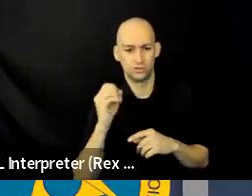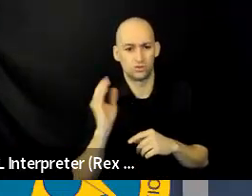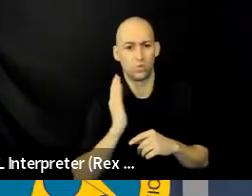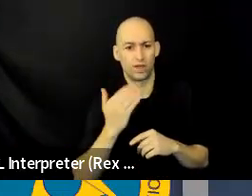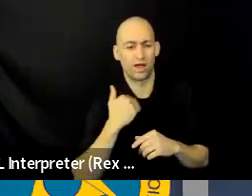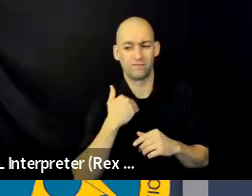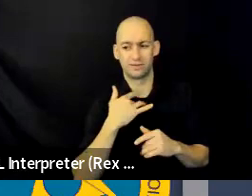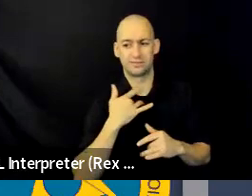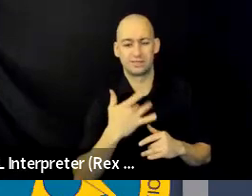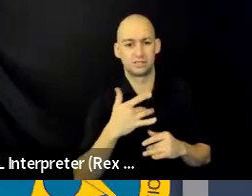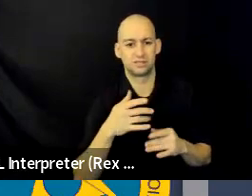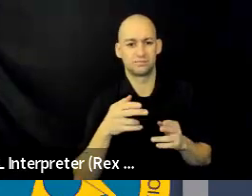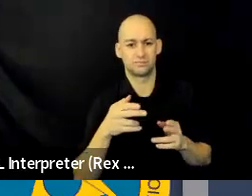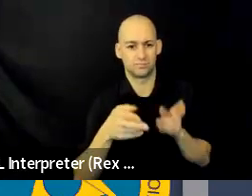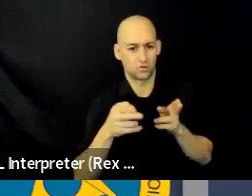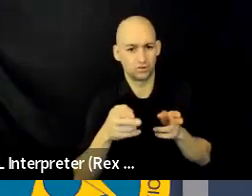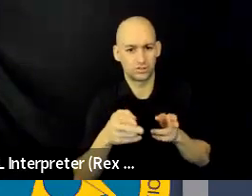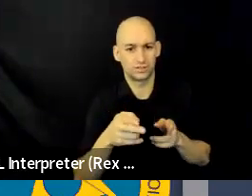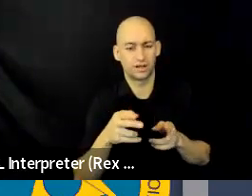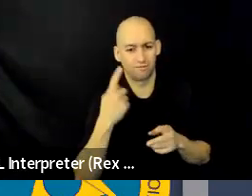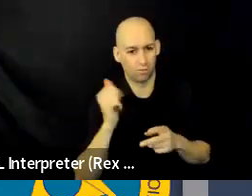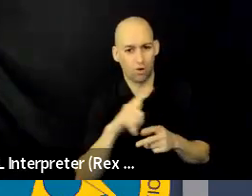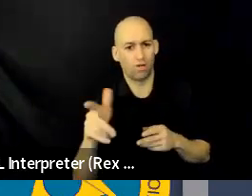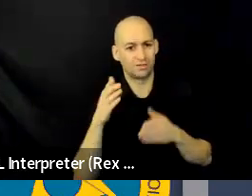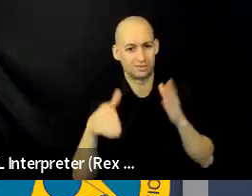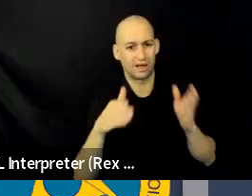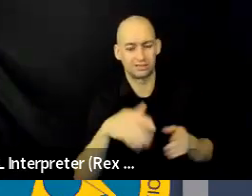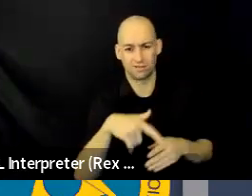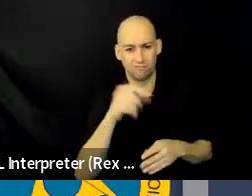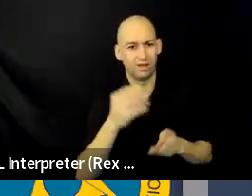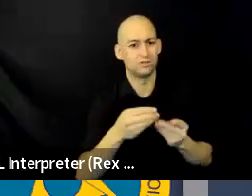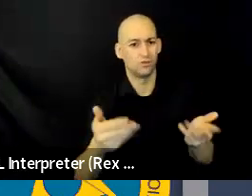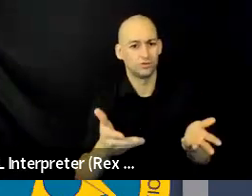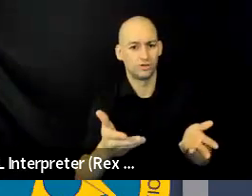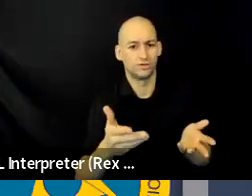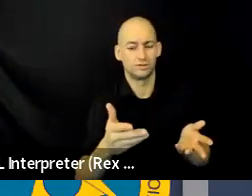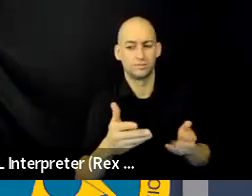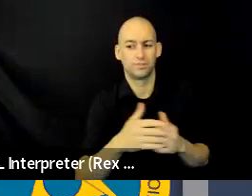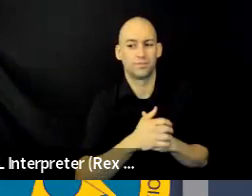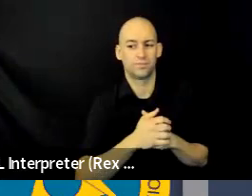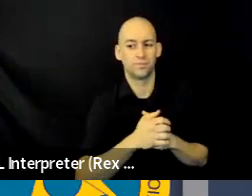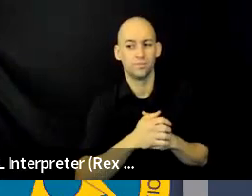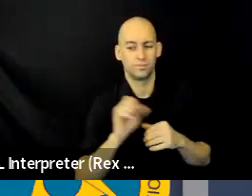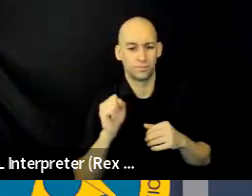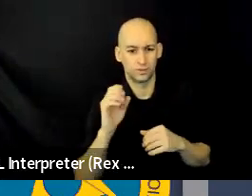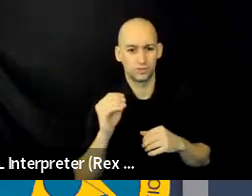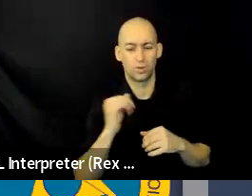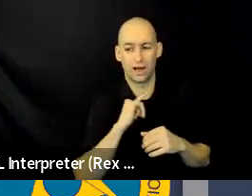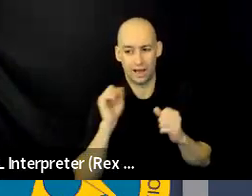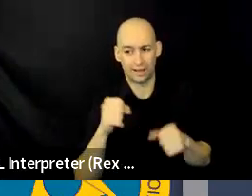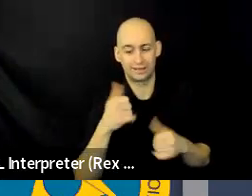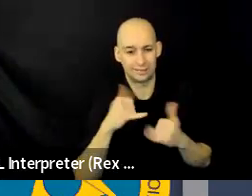sense of urgency by all sides to find solutions. So I can still